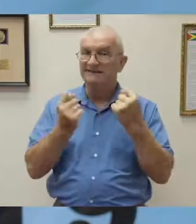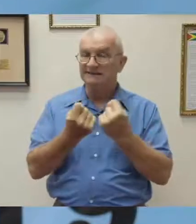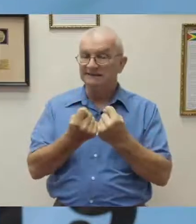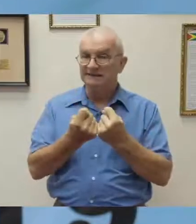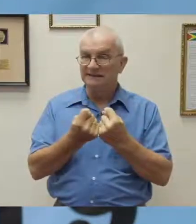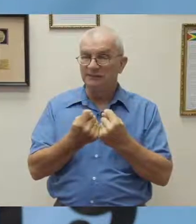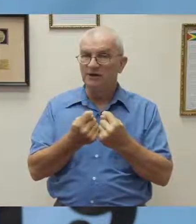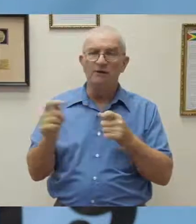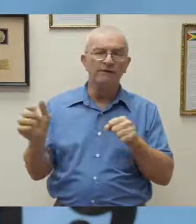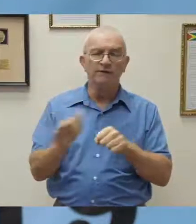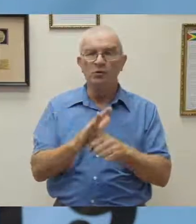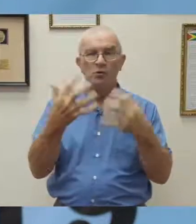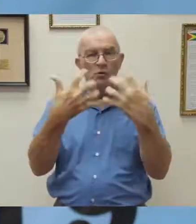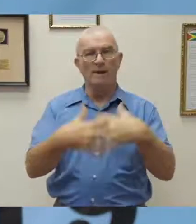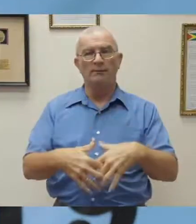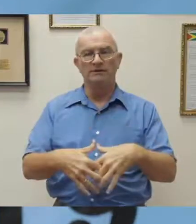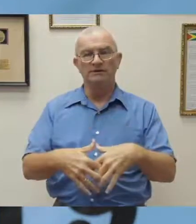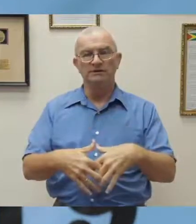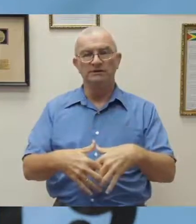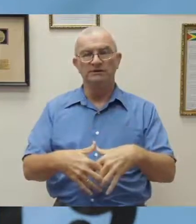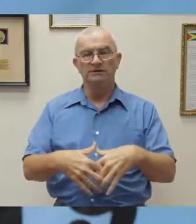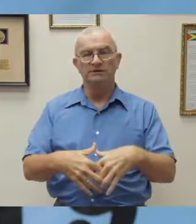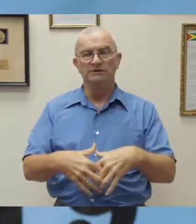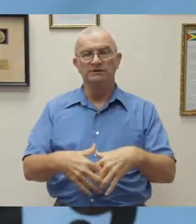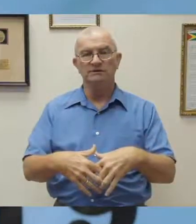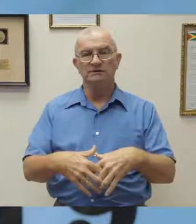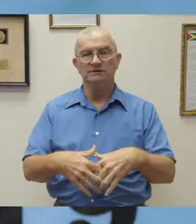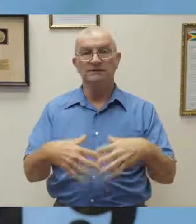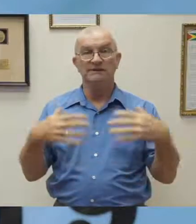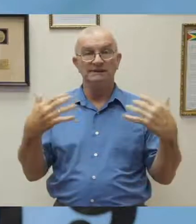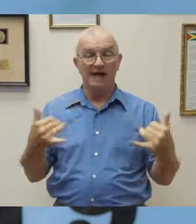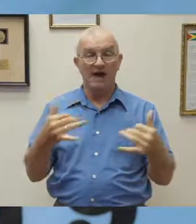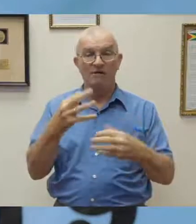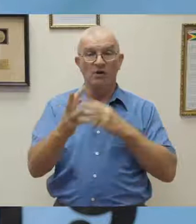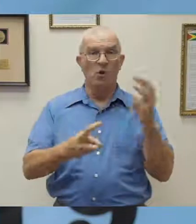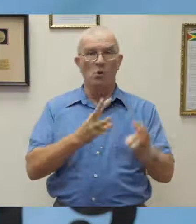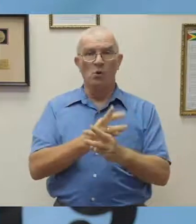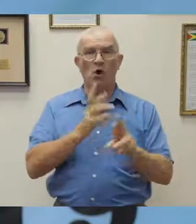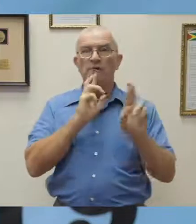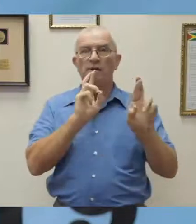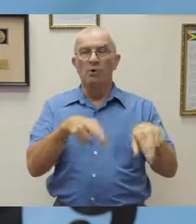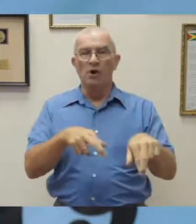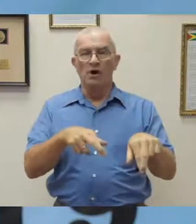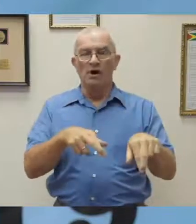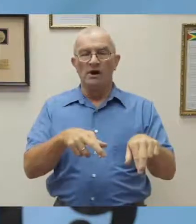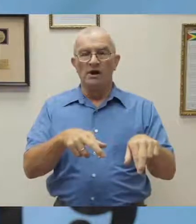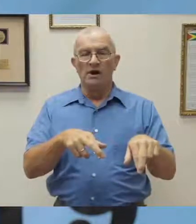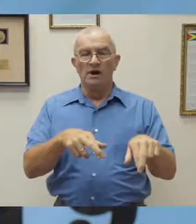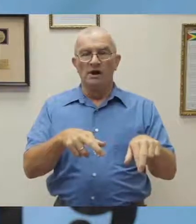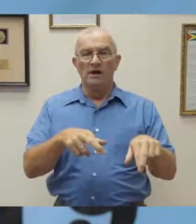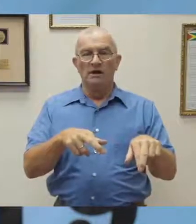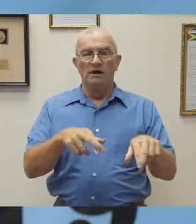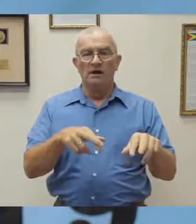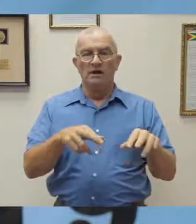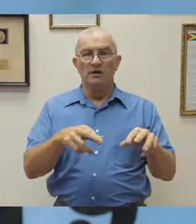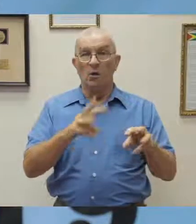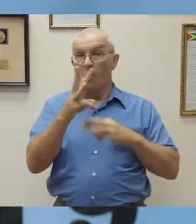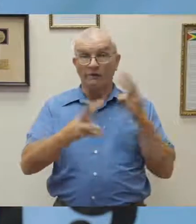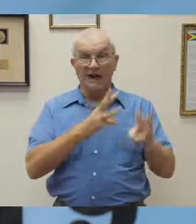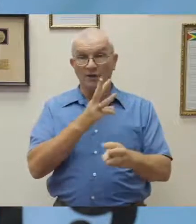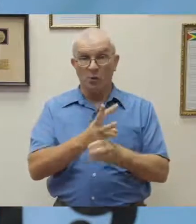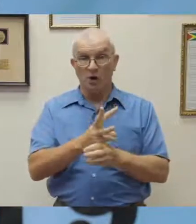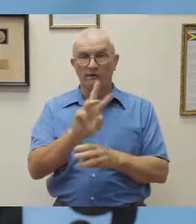full cooperation. Now for the global report. Globally, the statistics according to